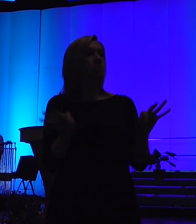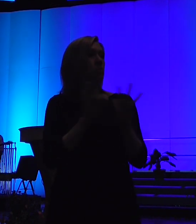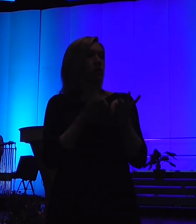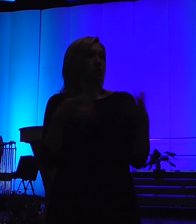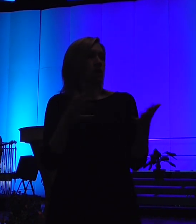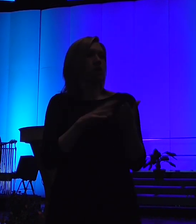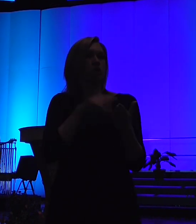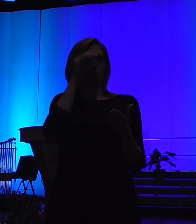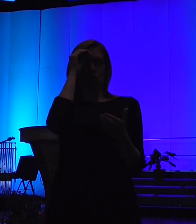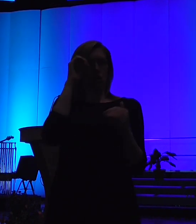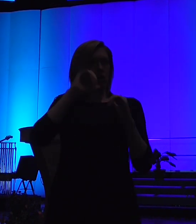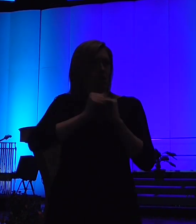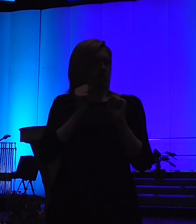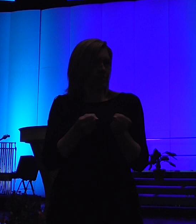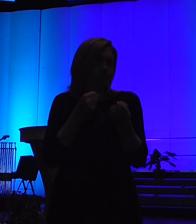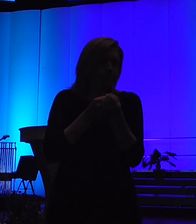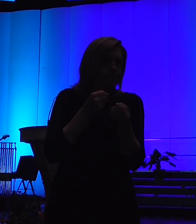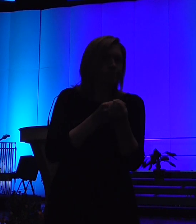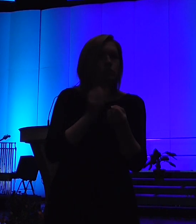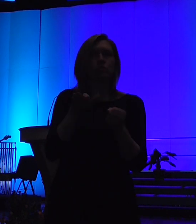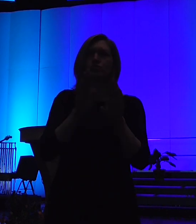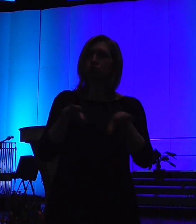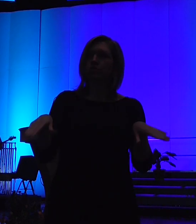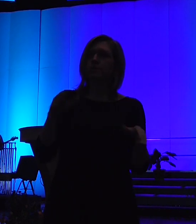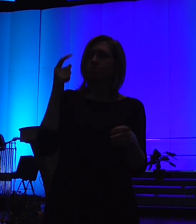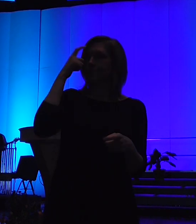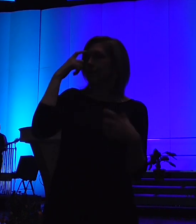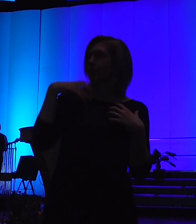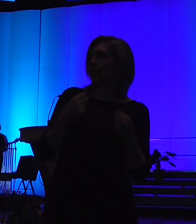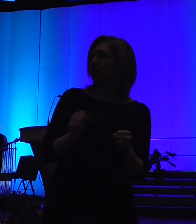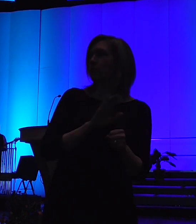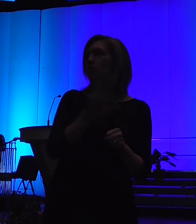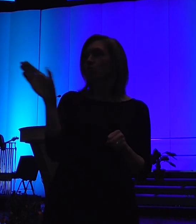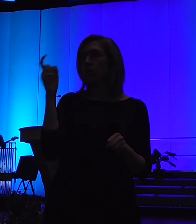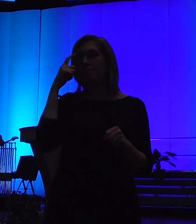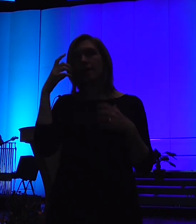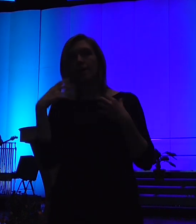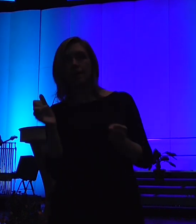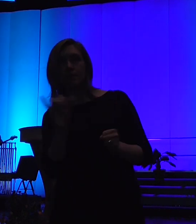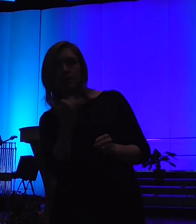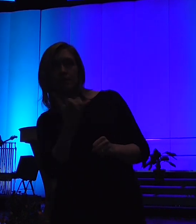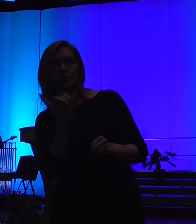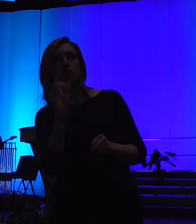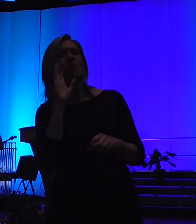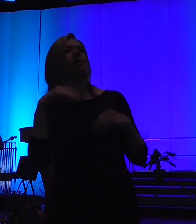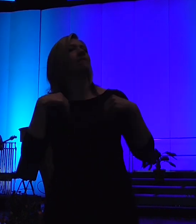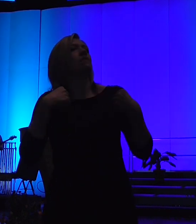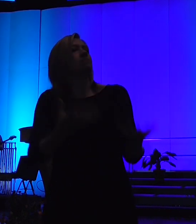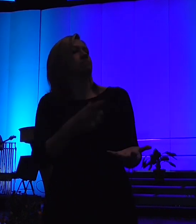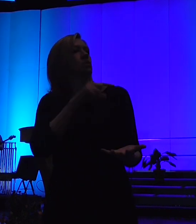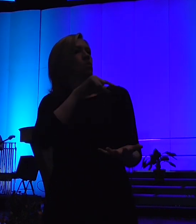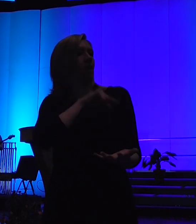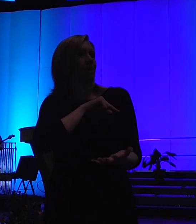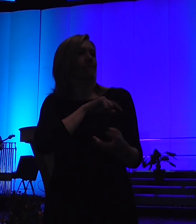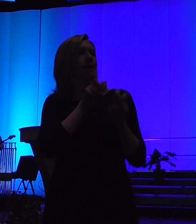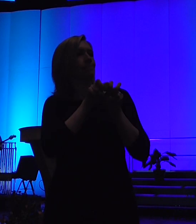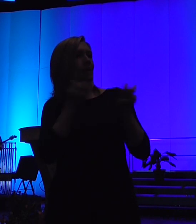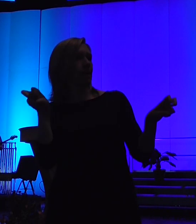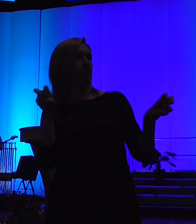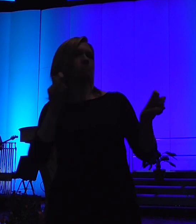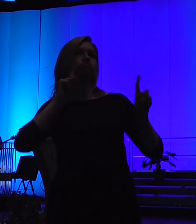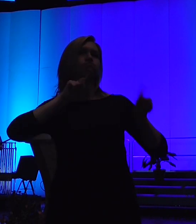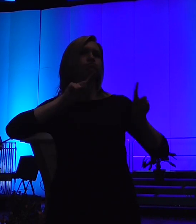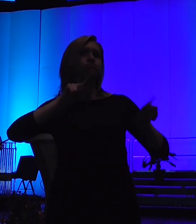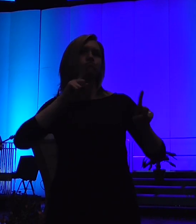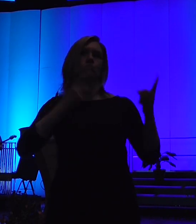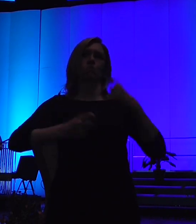do. You'll find ways to support your children's mental health and your own by association, and we will have qualified panelists on hand to answer